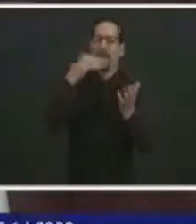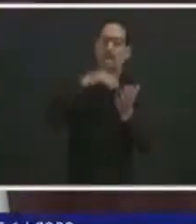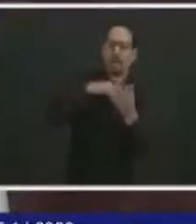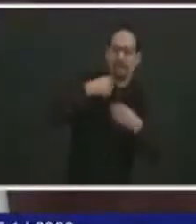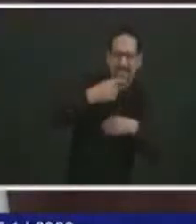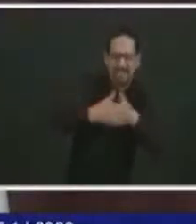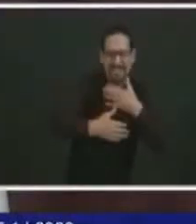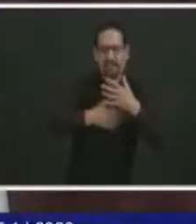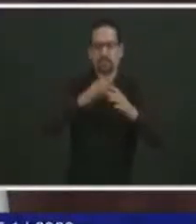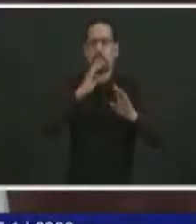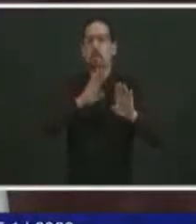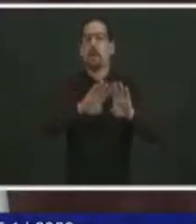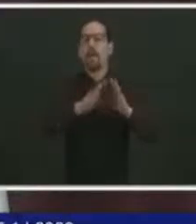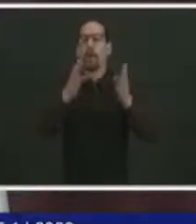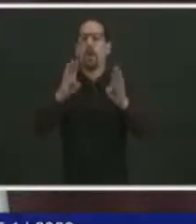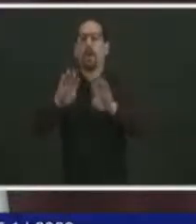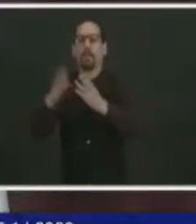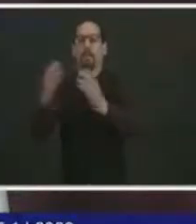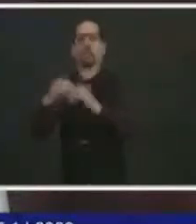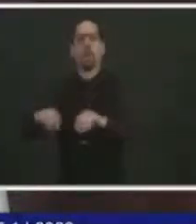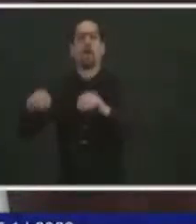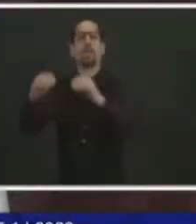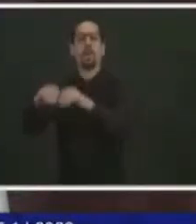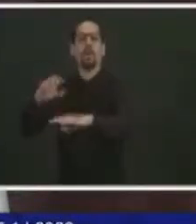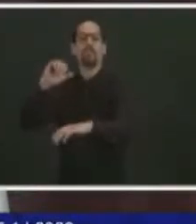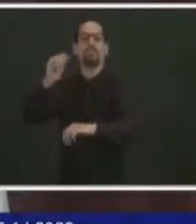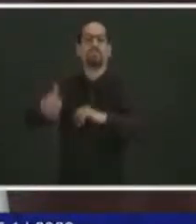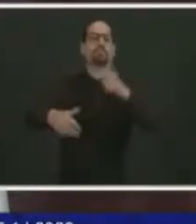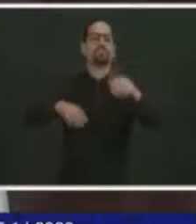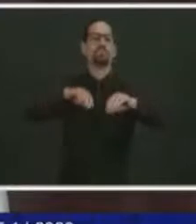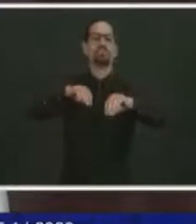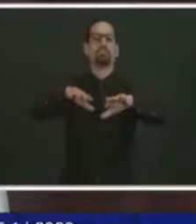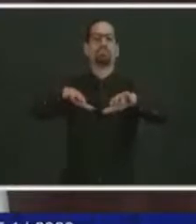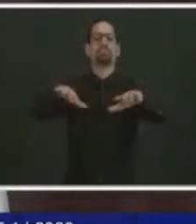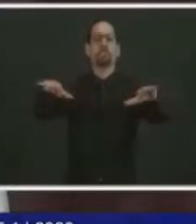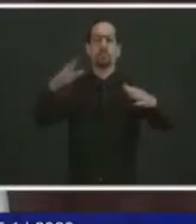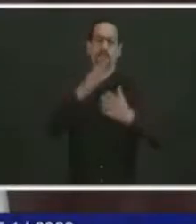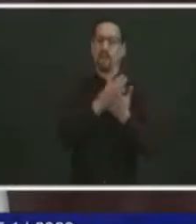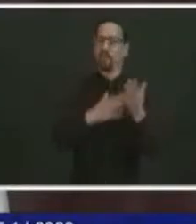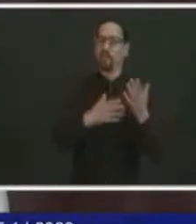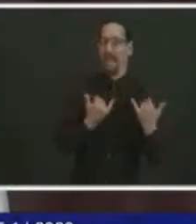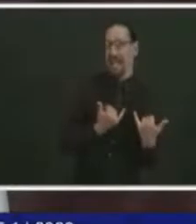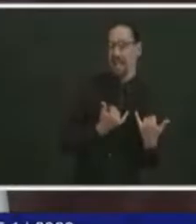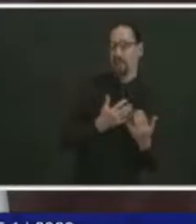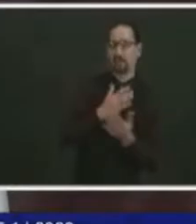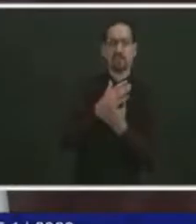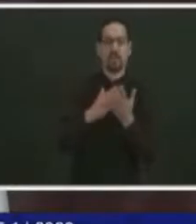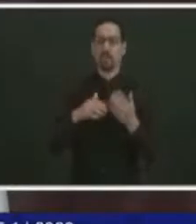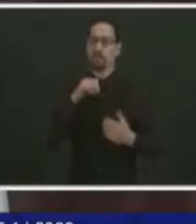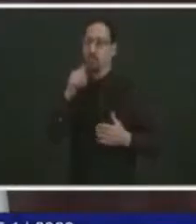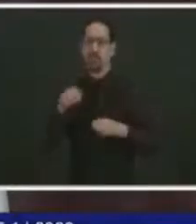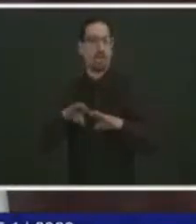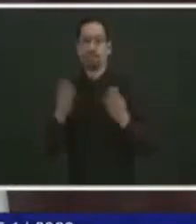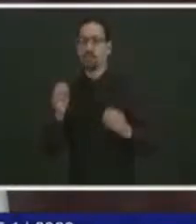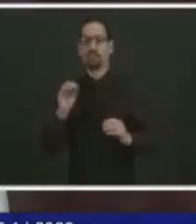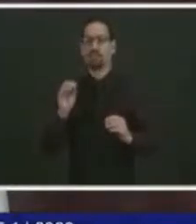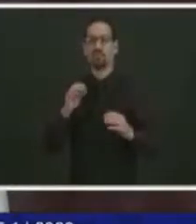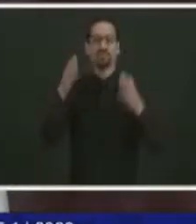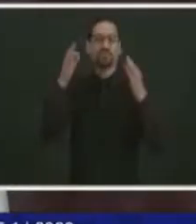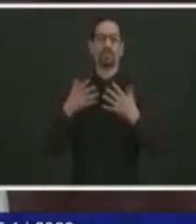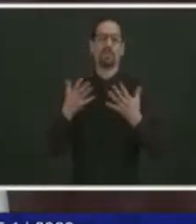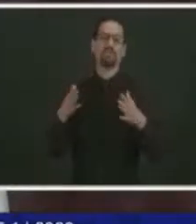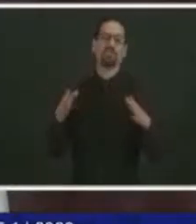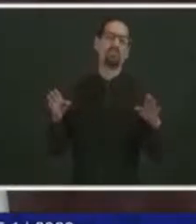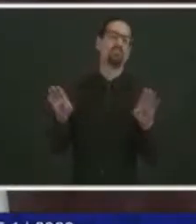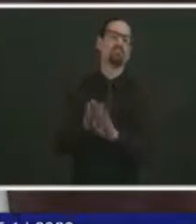next week, it'll be a very big mix. Some are just going to stay closed. Others will go ahead and give it right. For those of